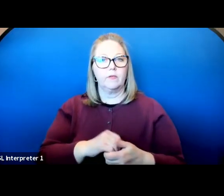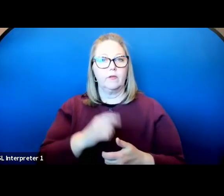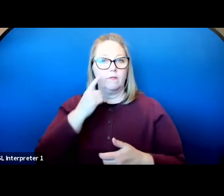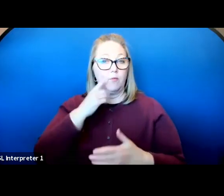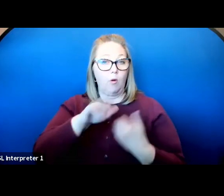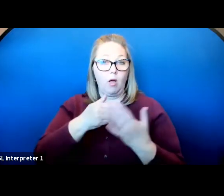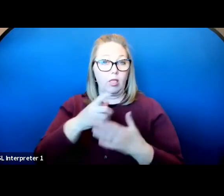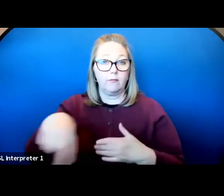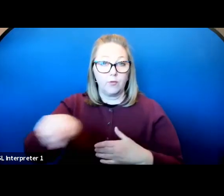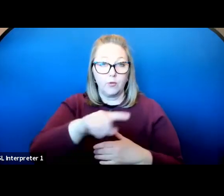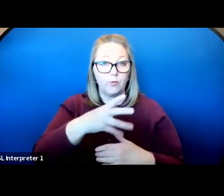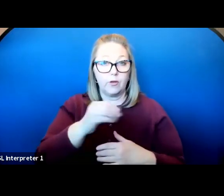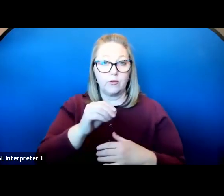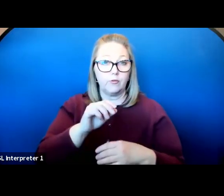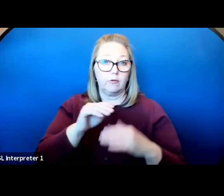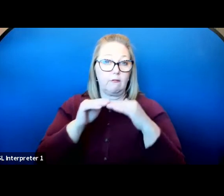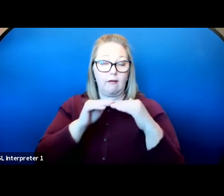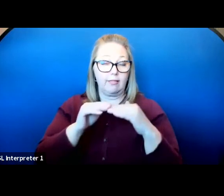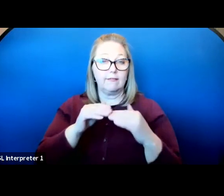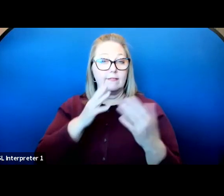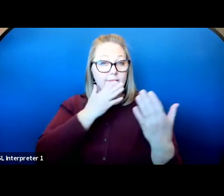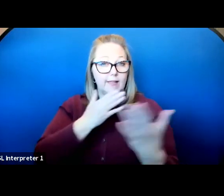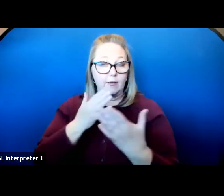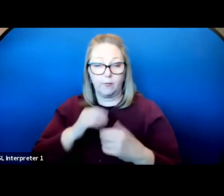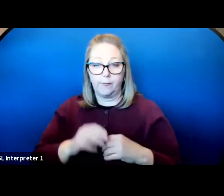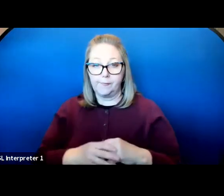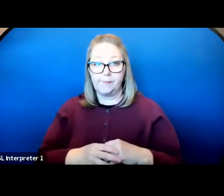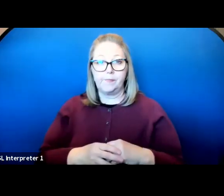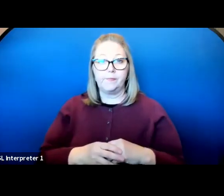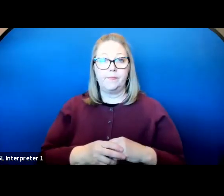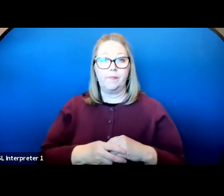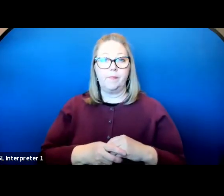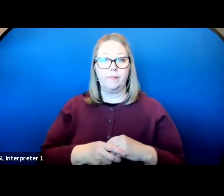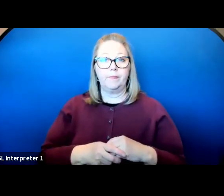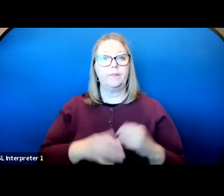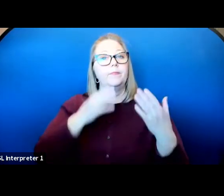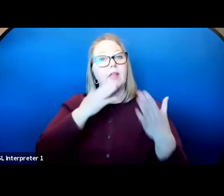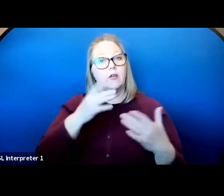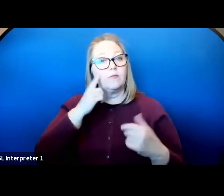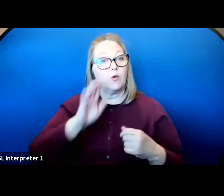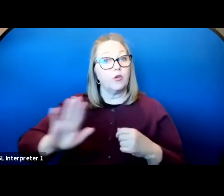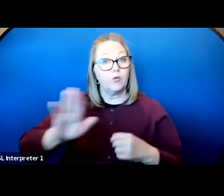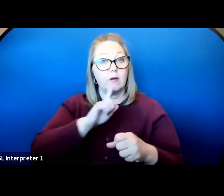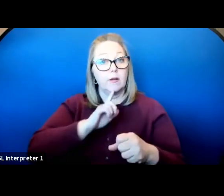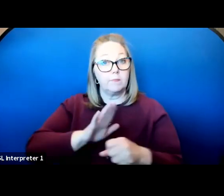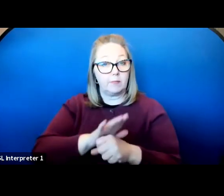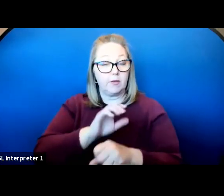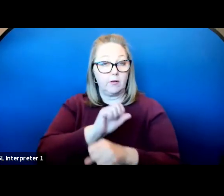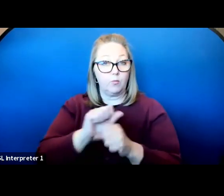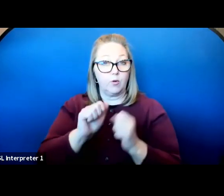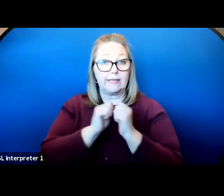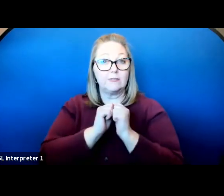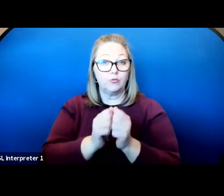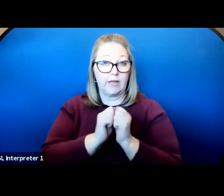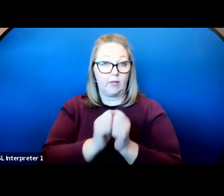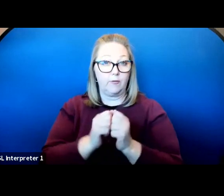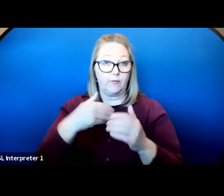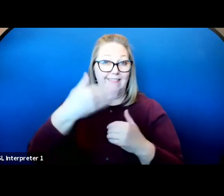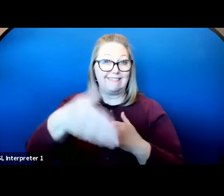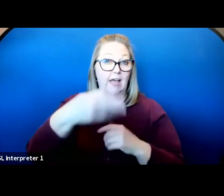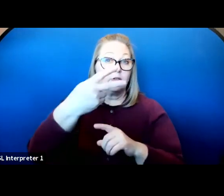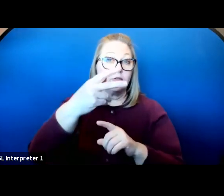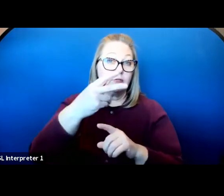can't thank you enough for everything that you do on a daily basis. And thank you for your commitment to working together for the next 2 months on